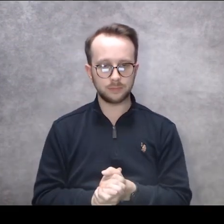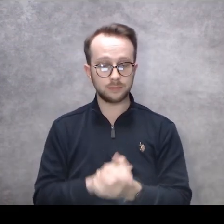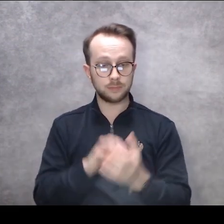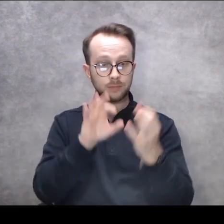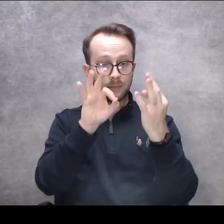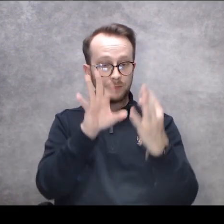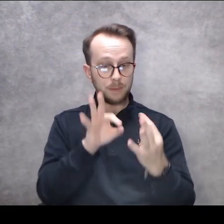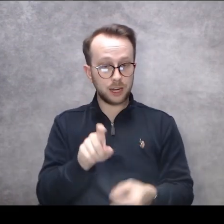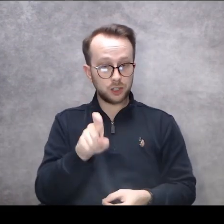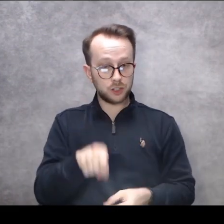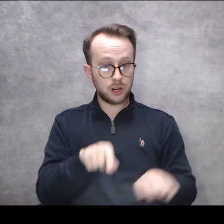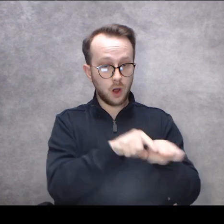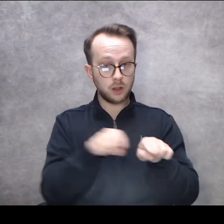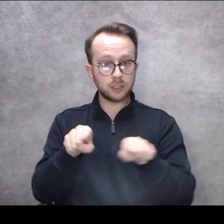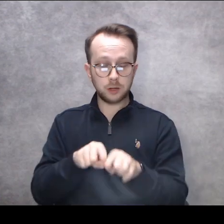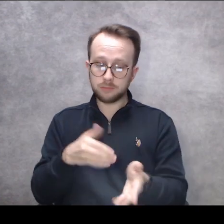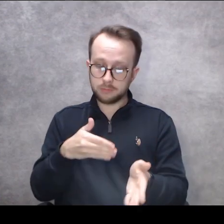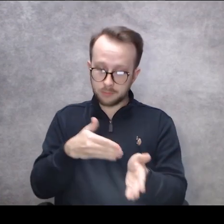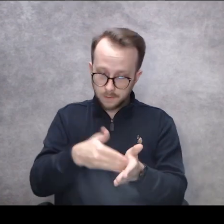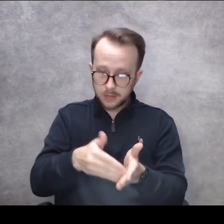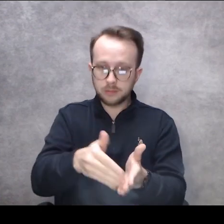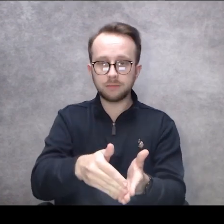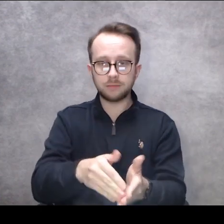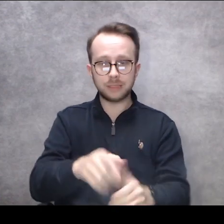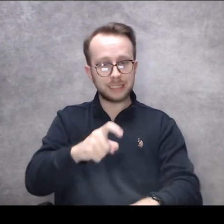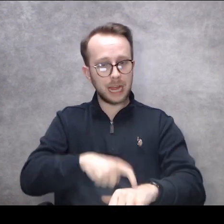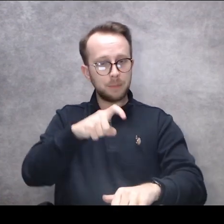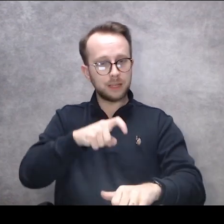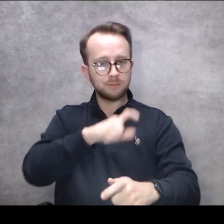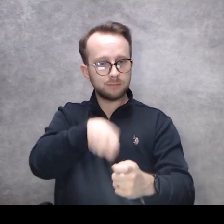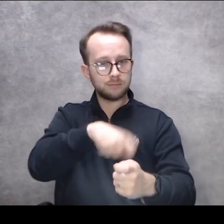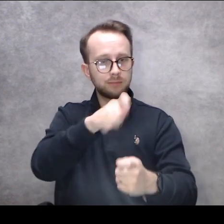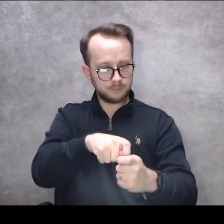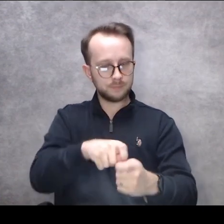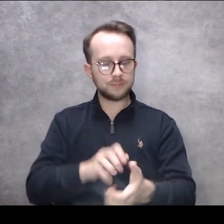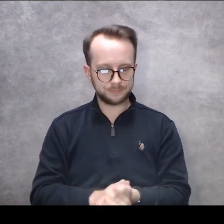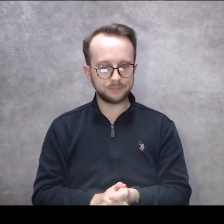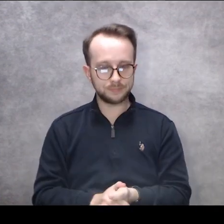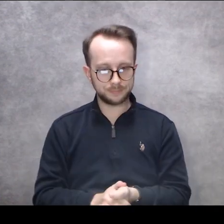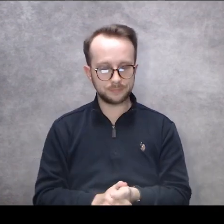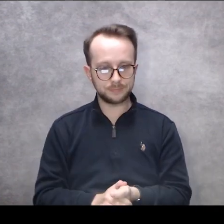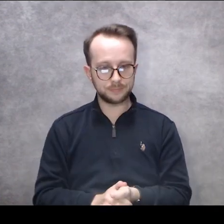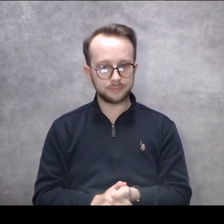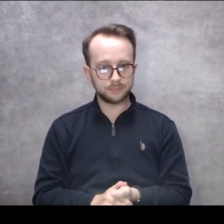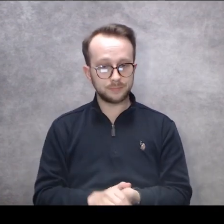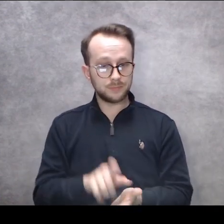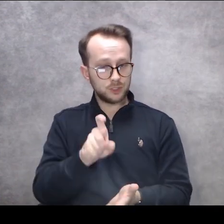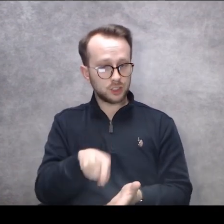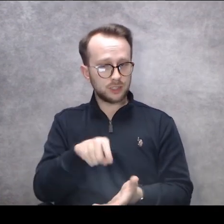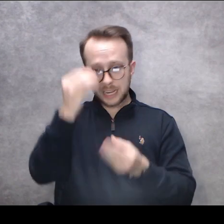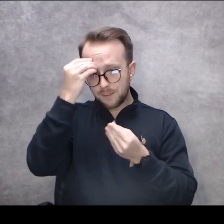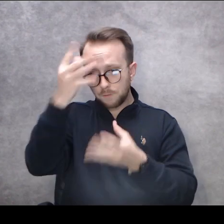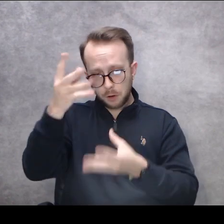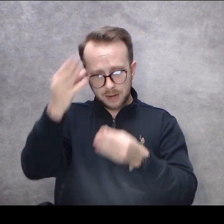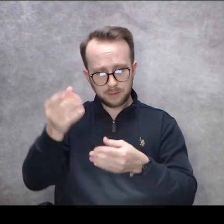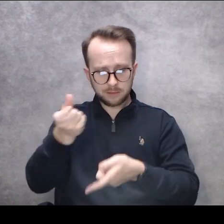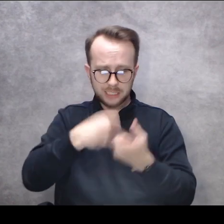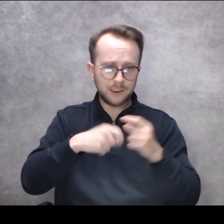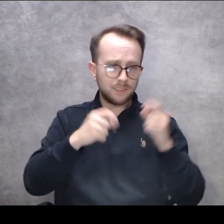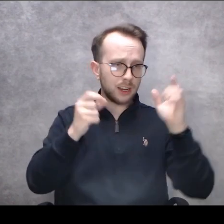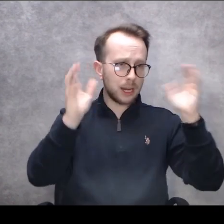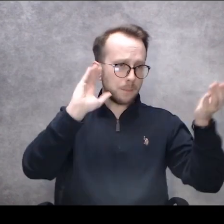Feedback should also be frequent, timely, and specific. It should be informative rather than comparative